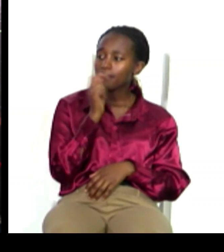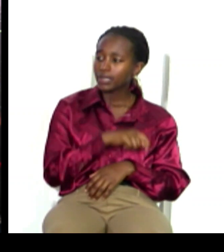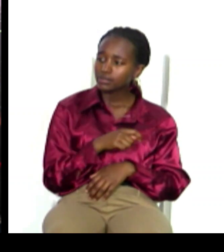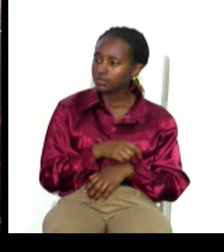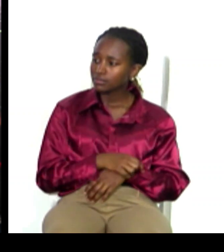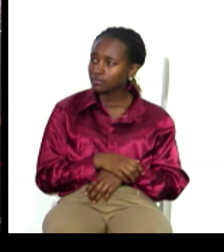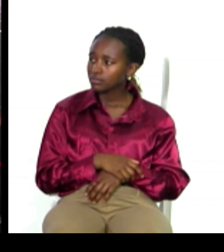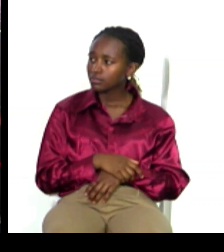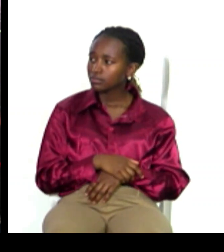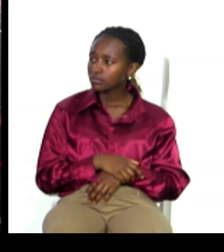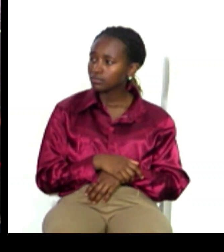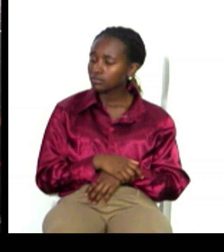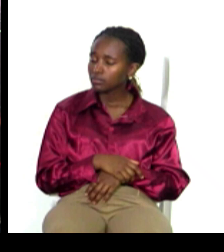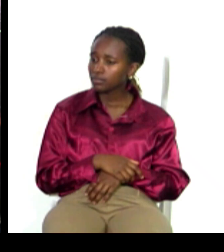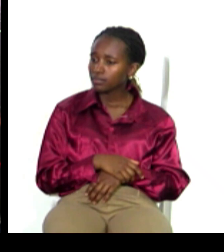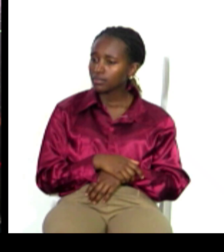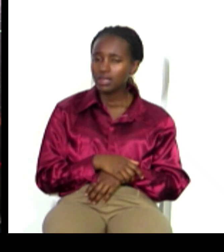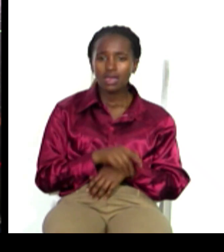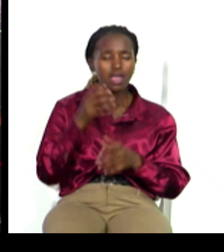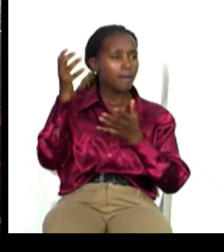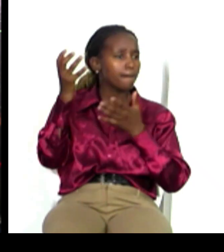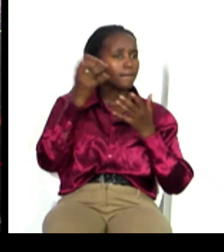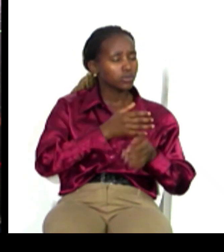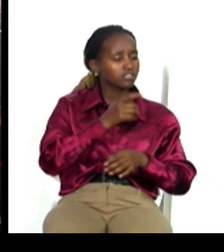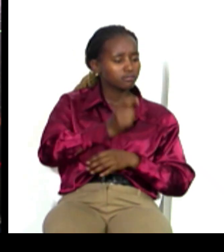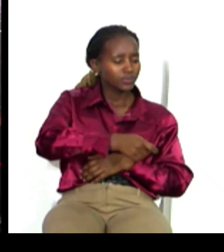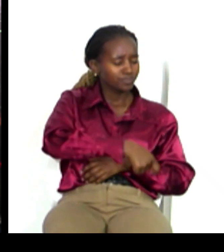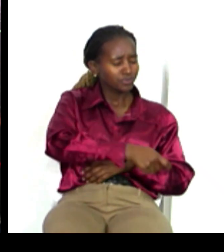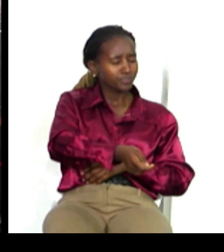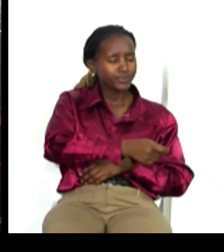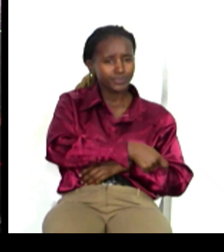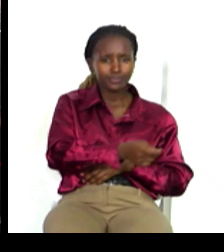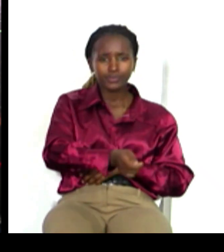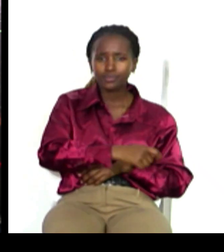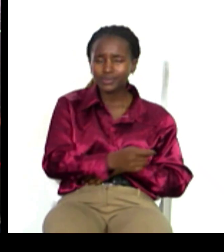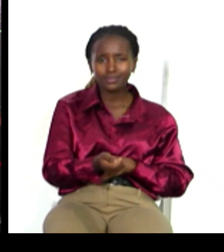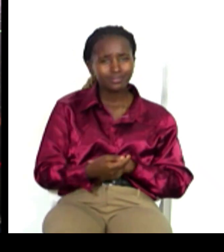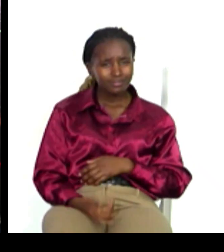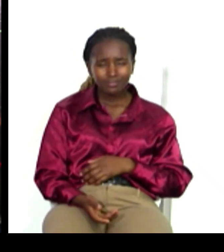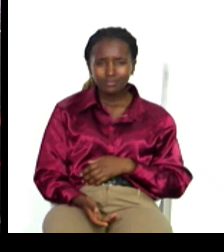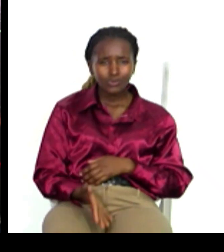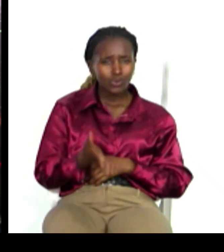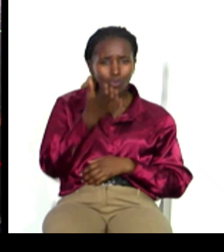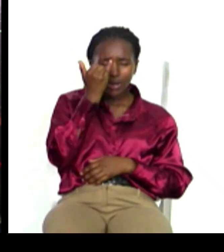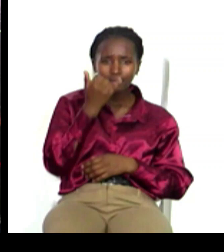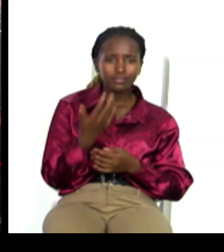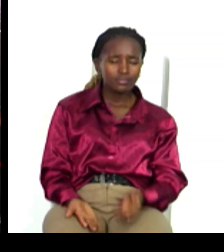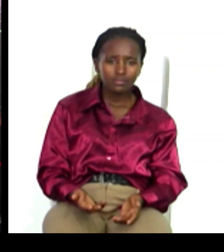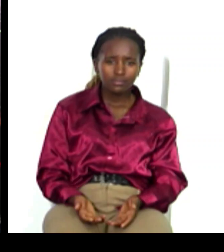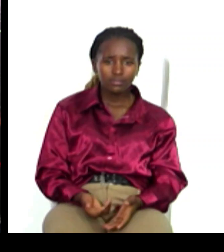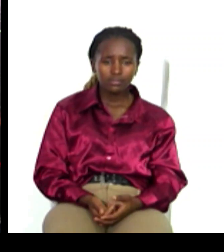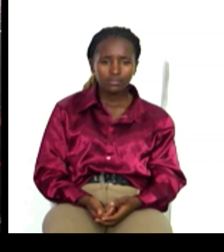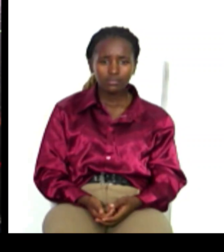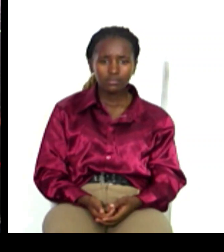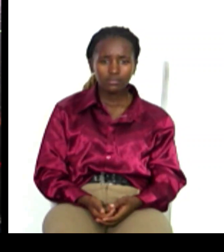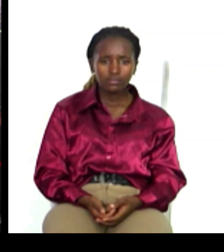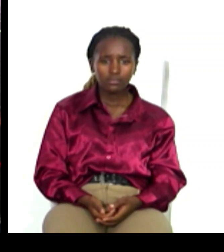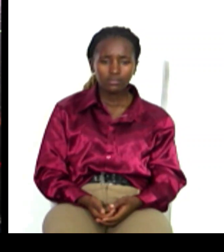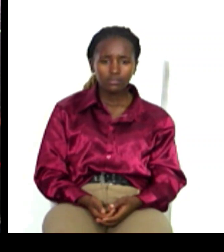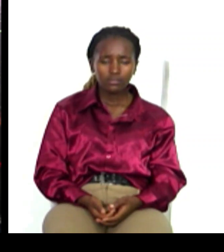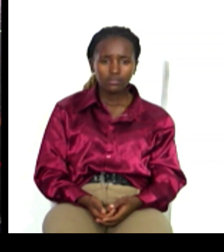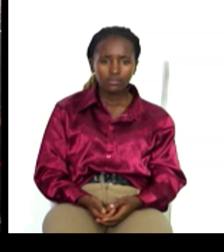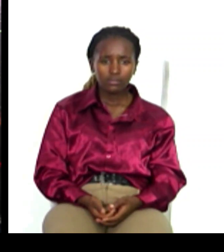do we really, this is a white can. Yeah. It only, we import this. You can see this is just rubber band.